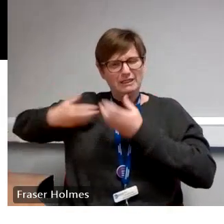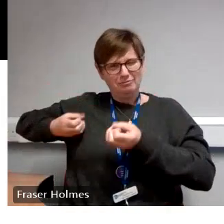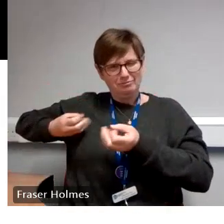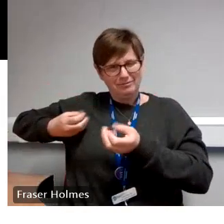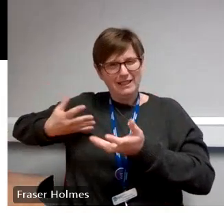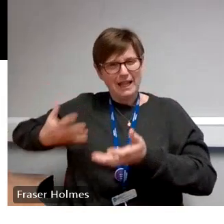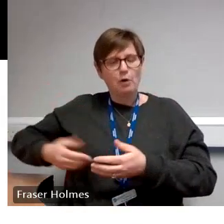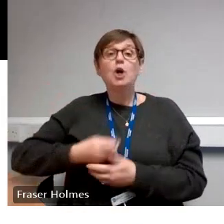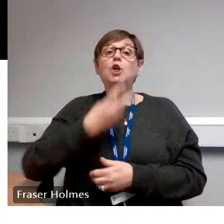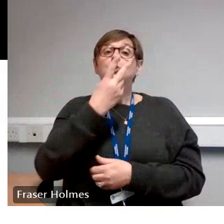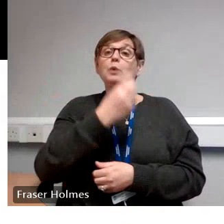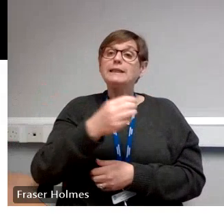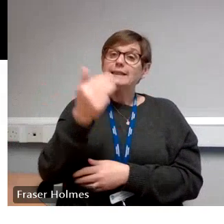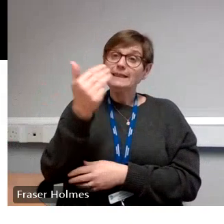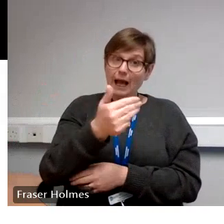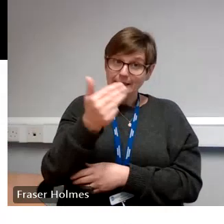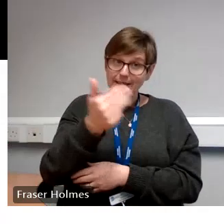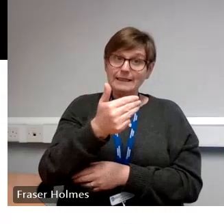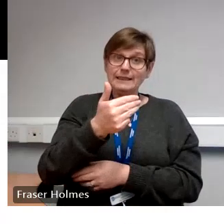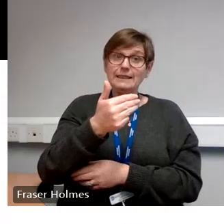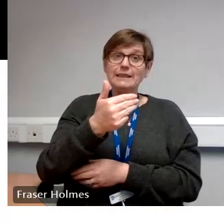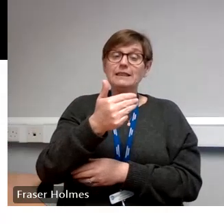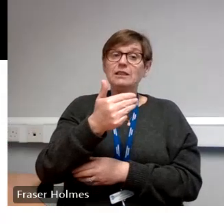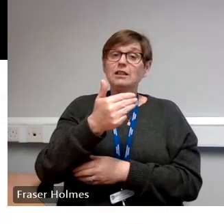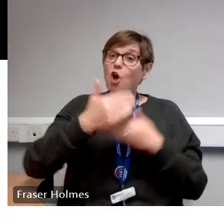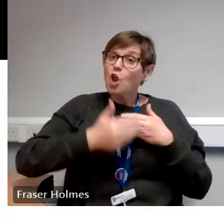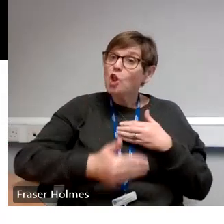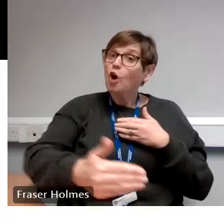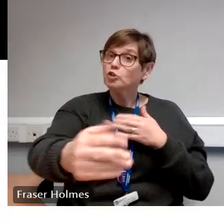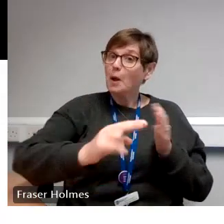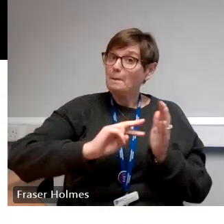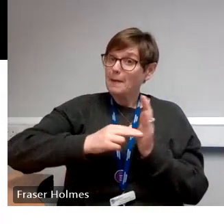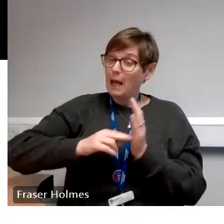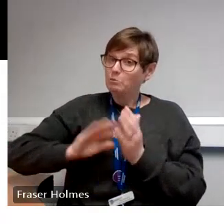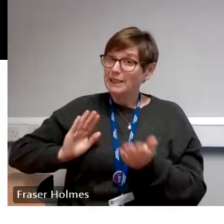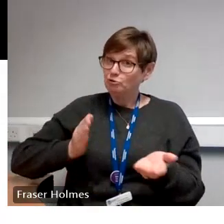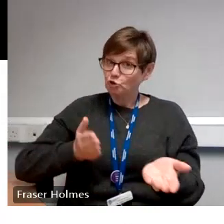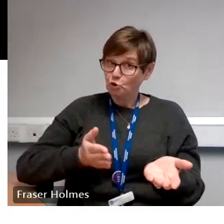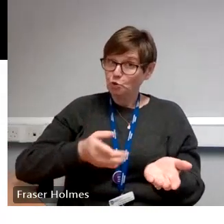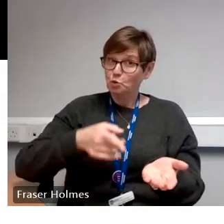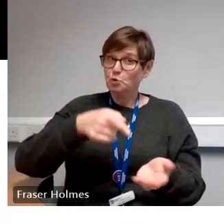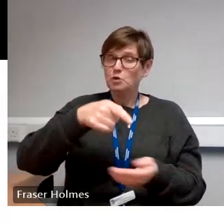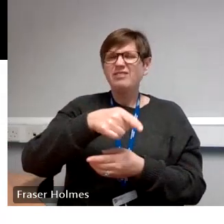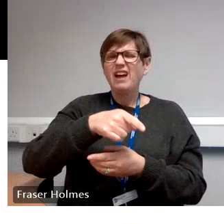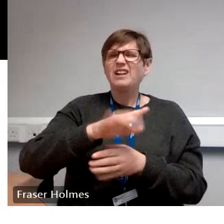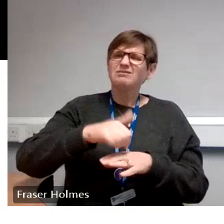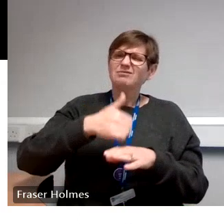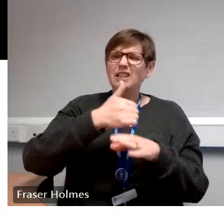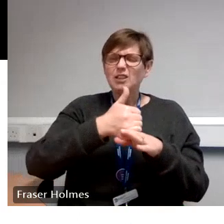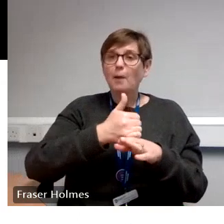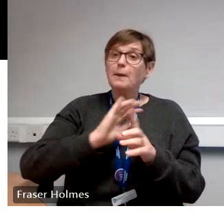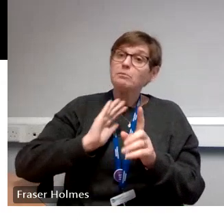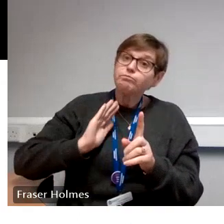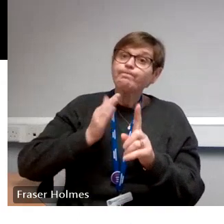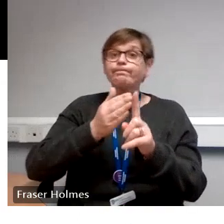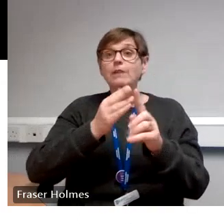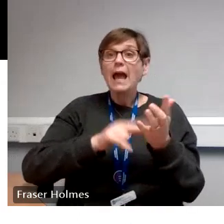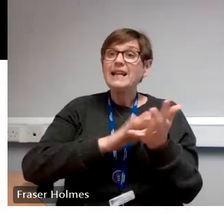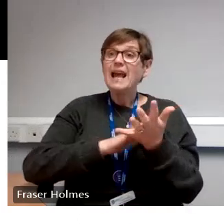in 2019, the long-term plan was introduced, and this set out the NHS ambitions over the next